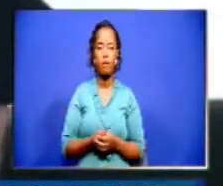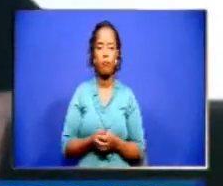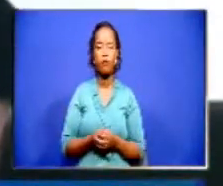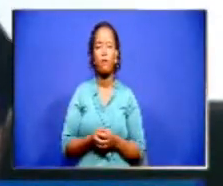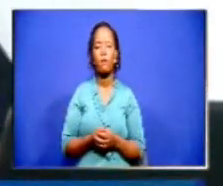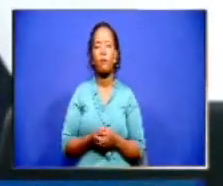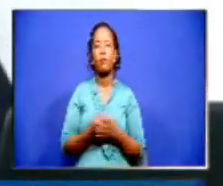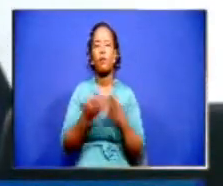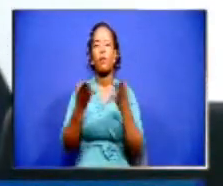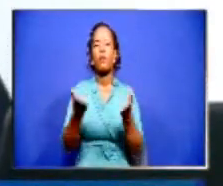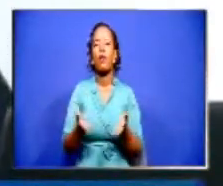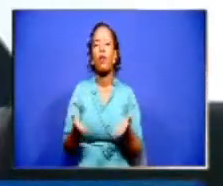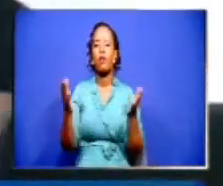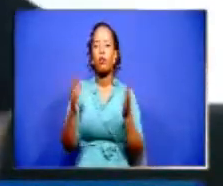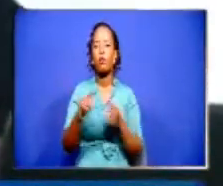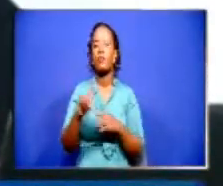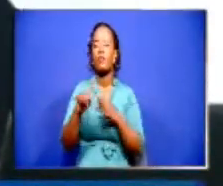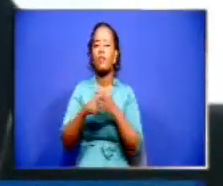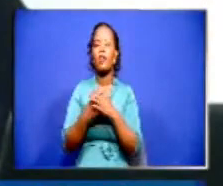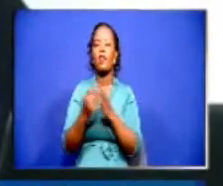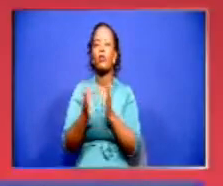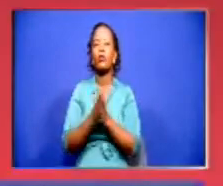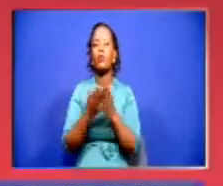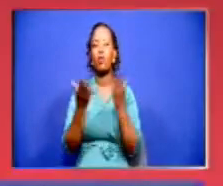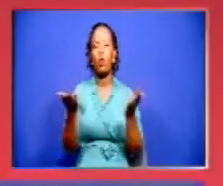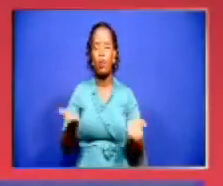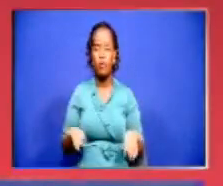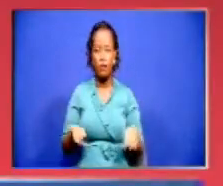My Lord, let us start at the point of